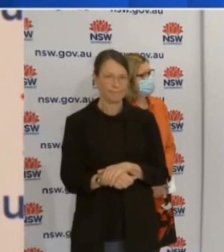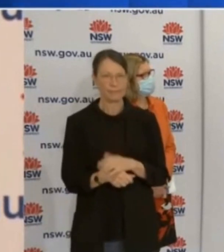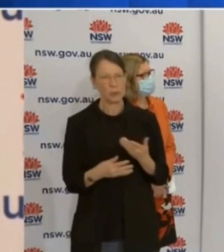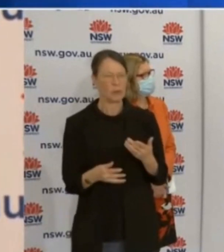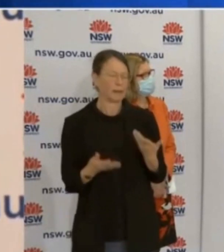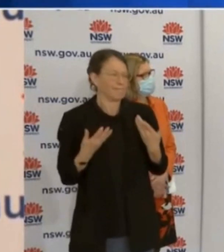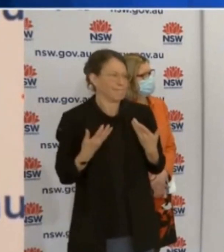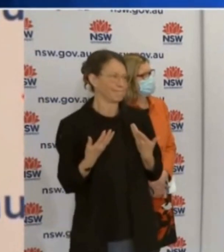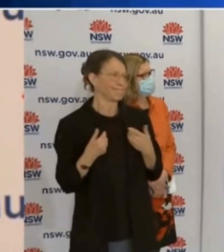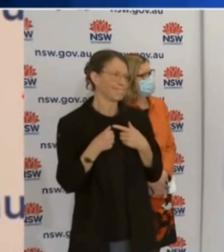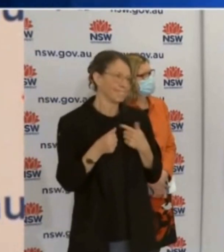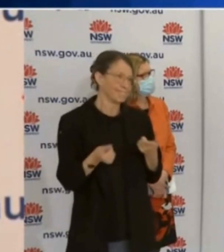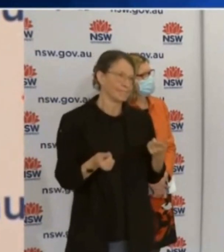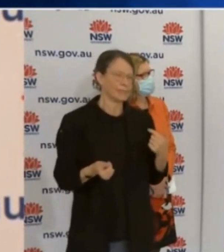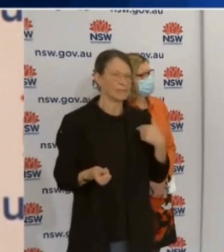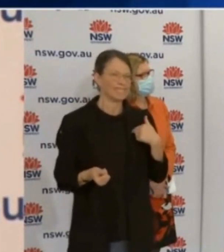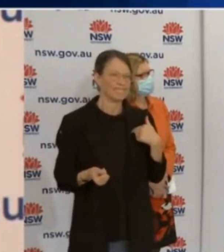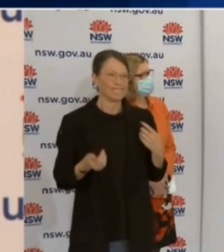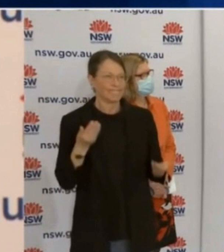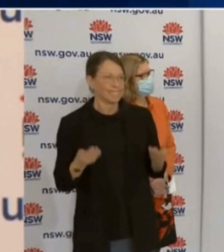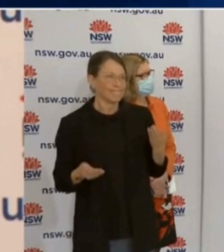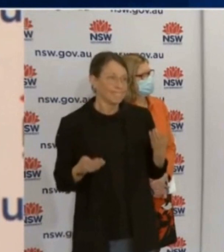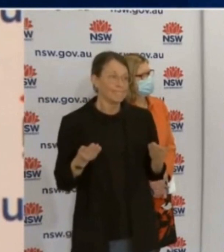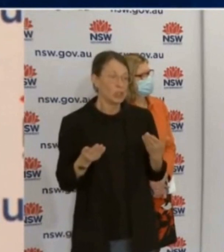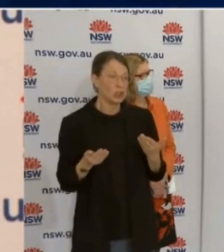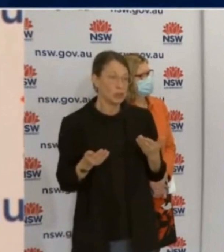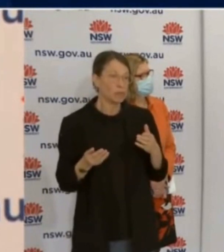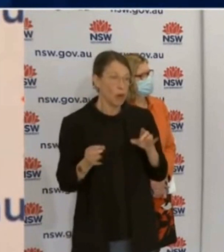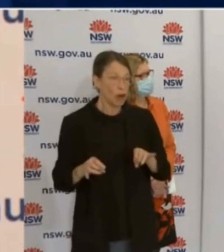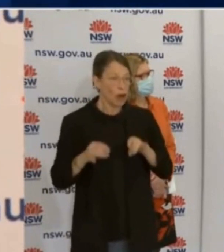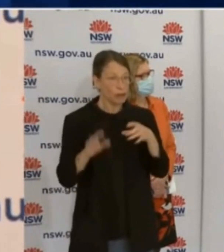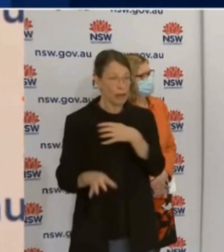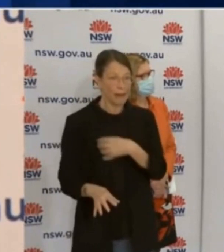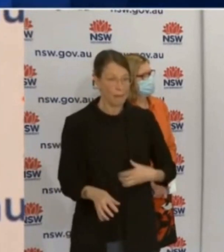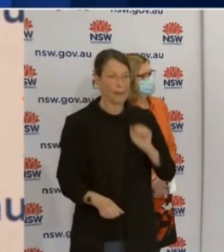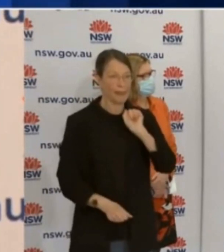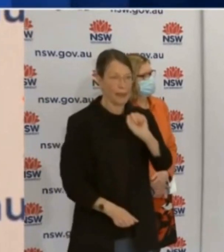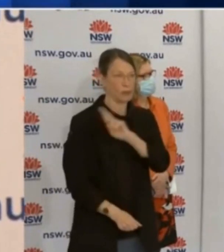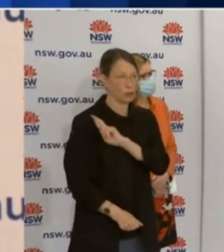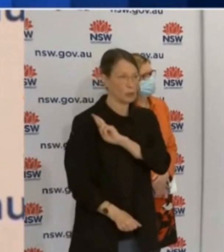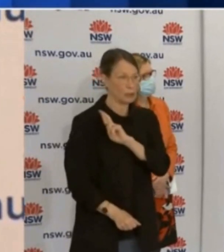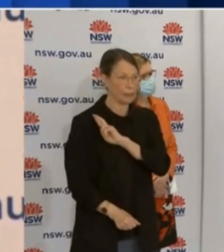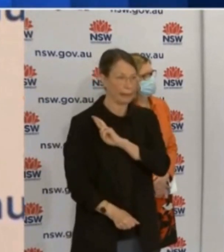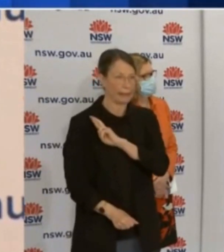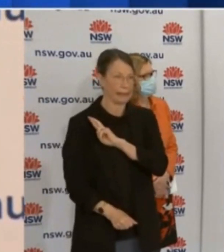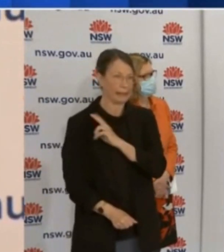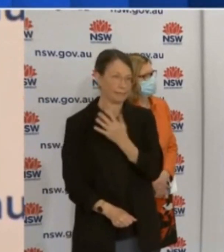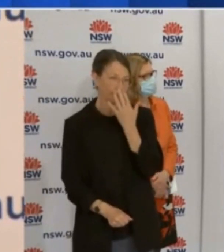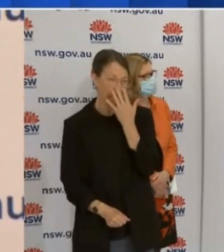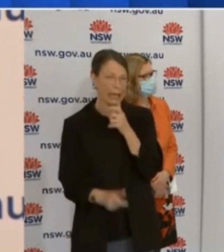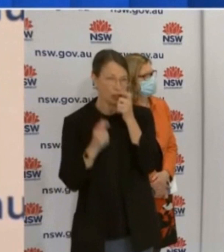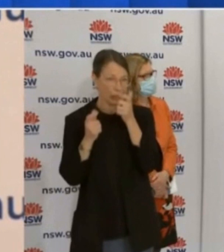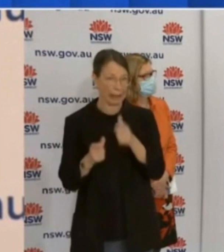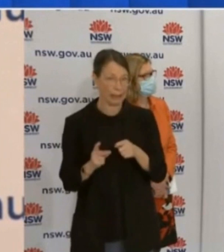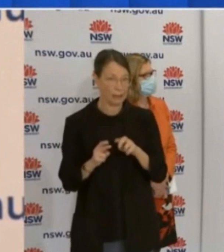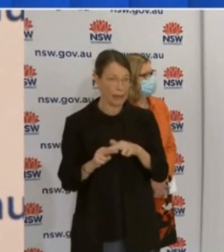The federal government. Look, seriously, the federal government is responsible for aged care, and if they want to ask me to put in place an order for that,